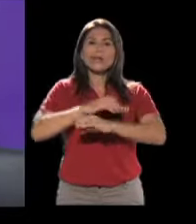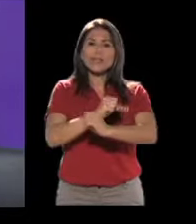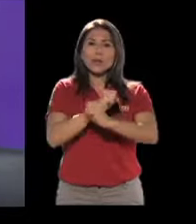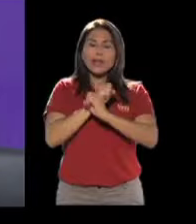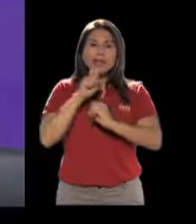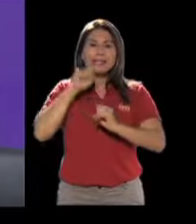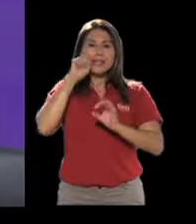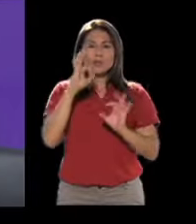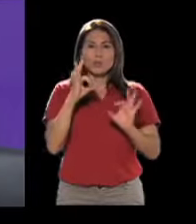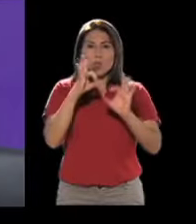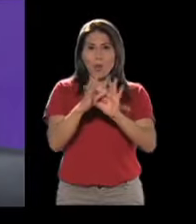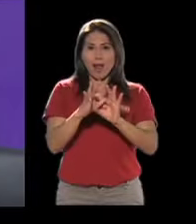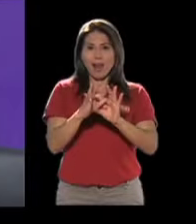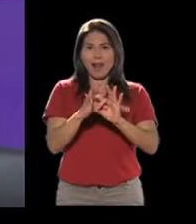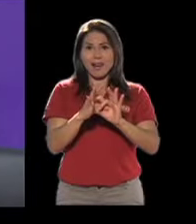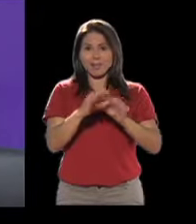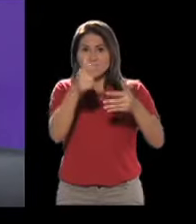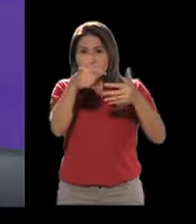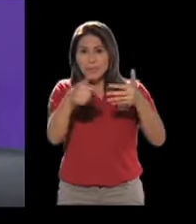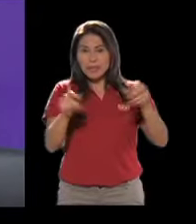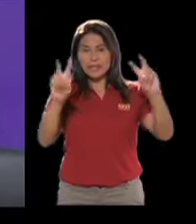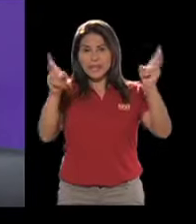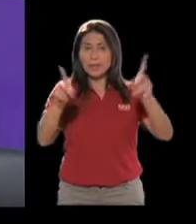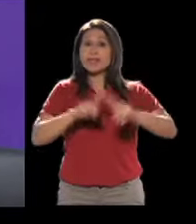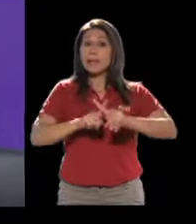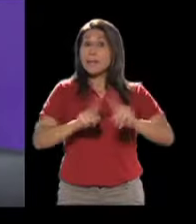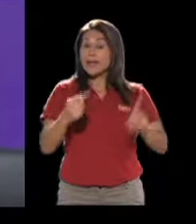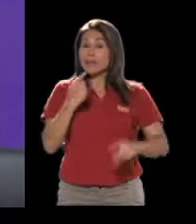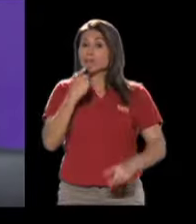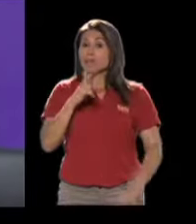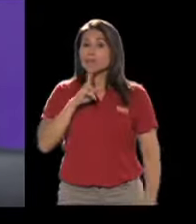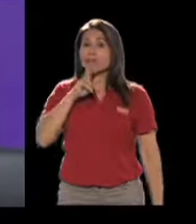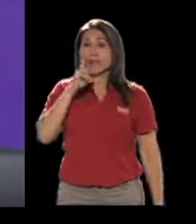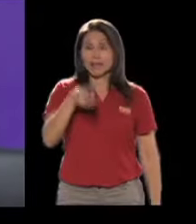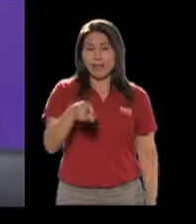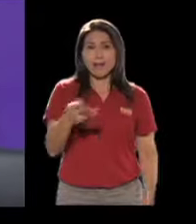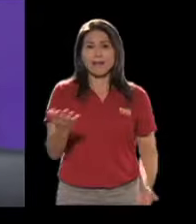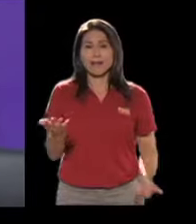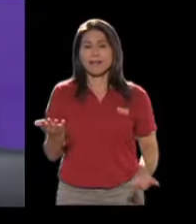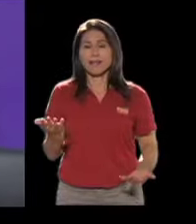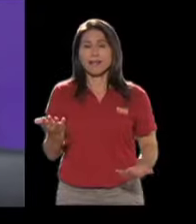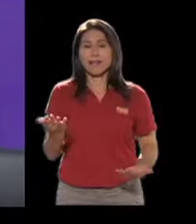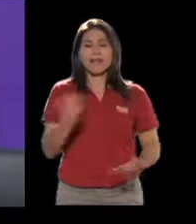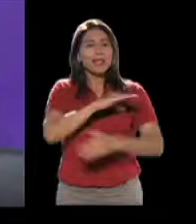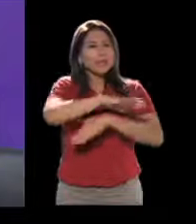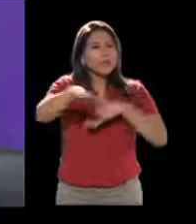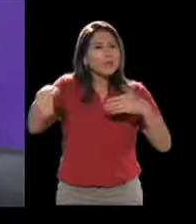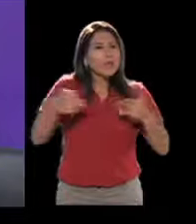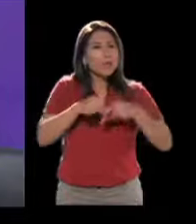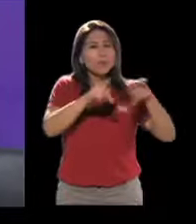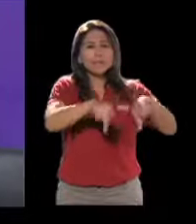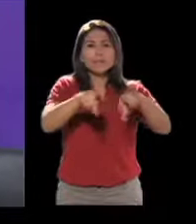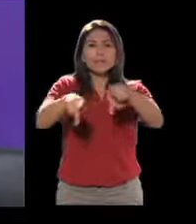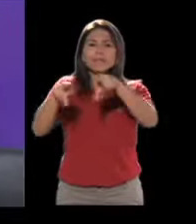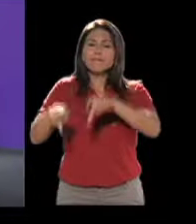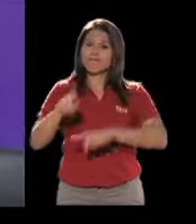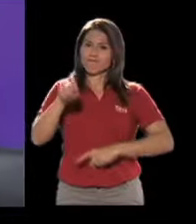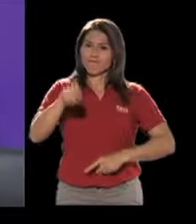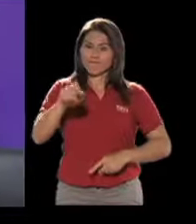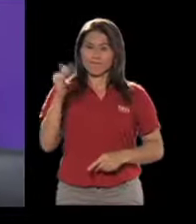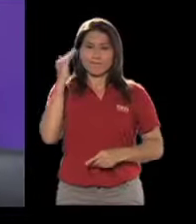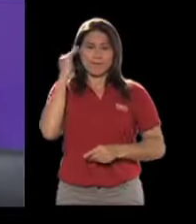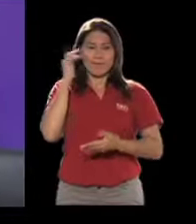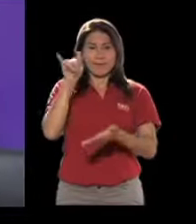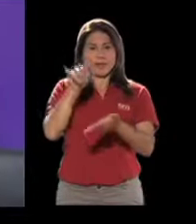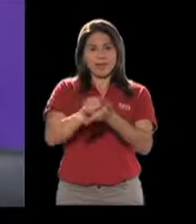estos temas. But the truth is Pero la verdad that es we all do. que todos lo There necesitamos. are some of us